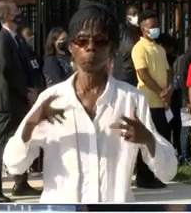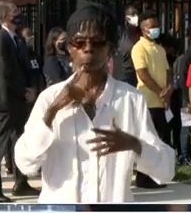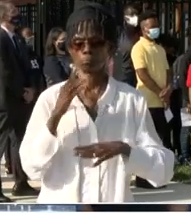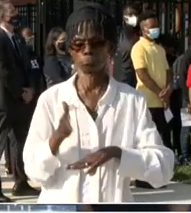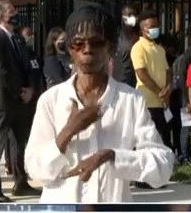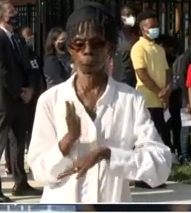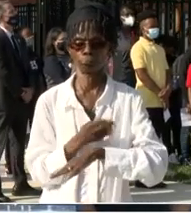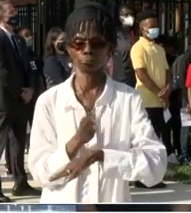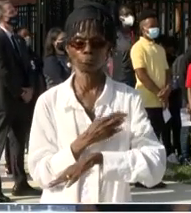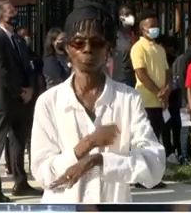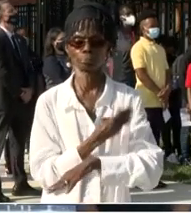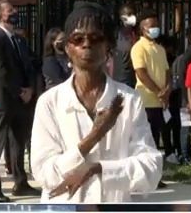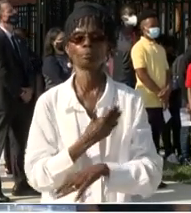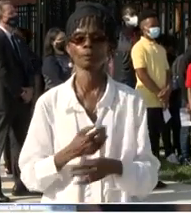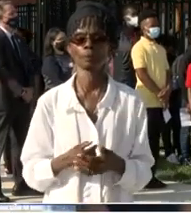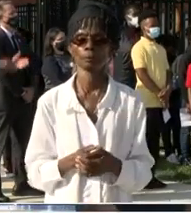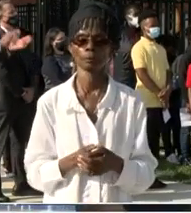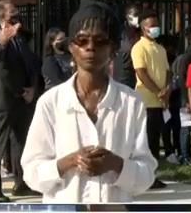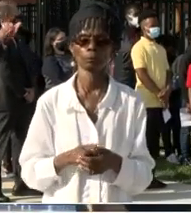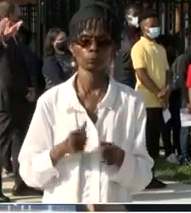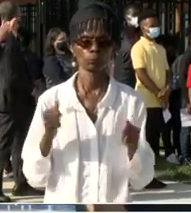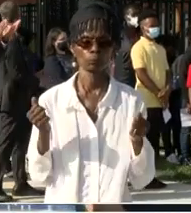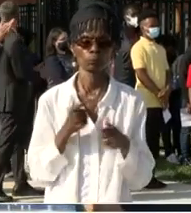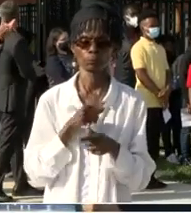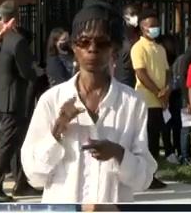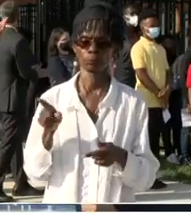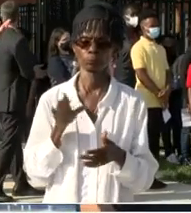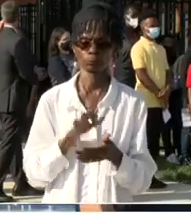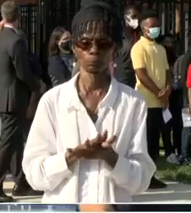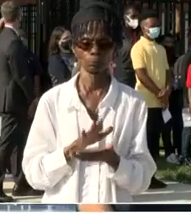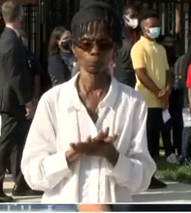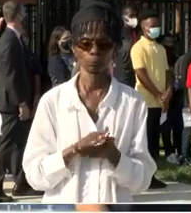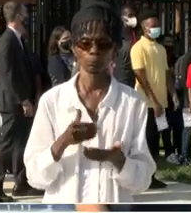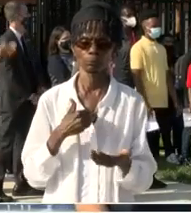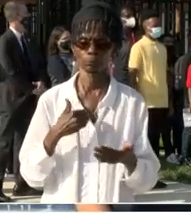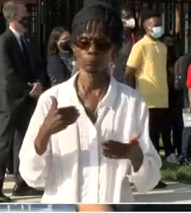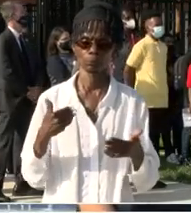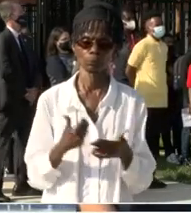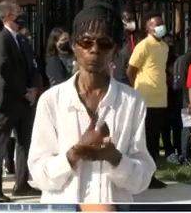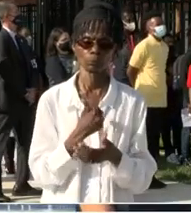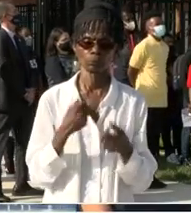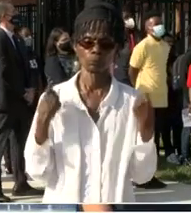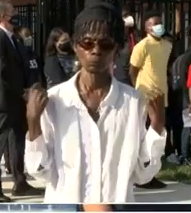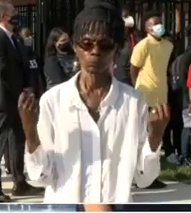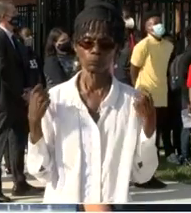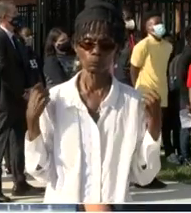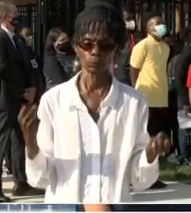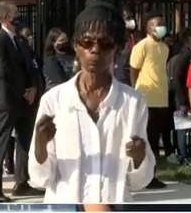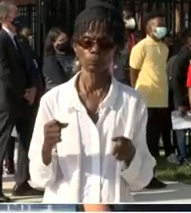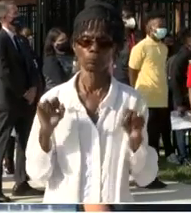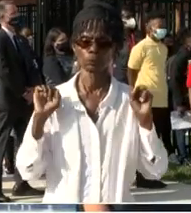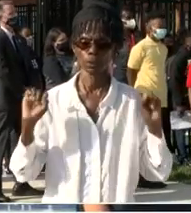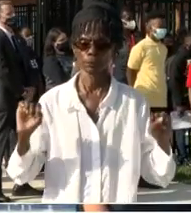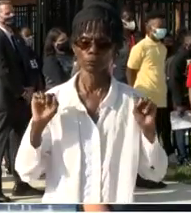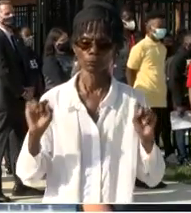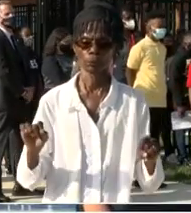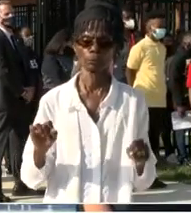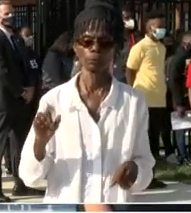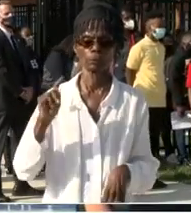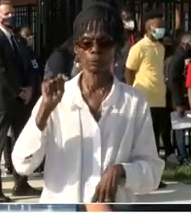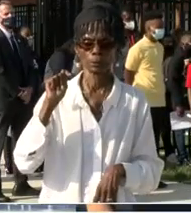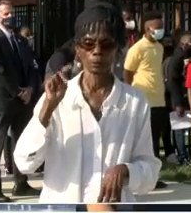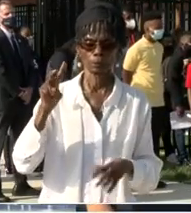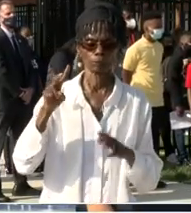157,000 square feet of space here. Inside, you will see a new gymnasium, a broadcast media studio that the mayor spoke of